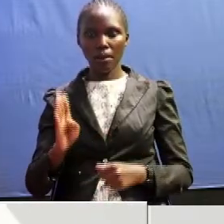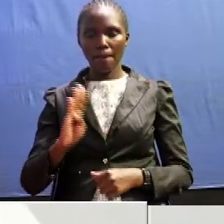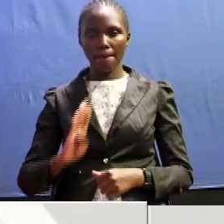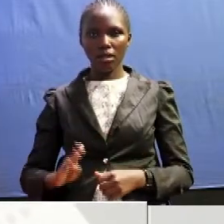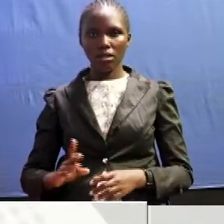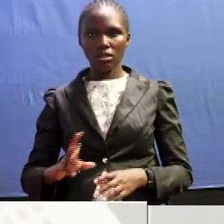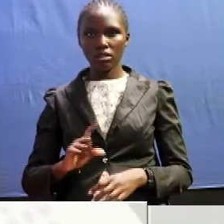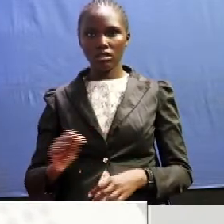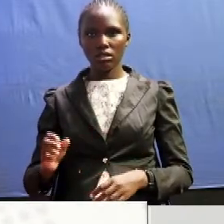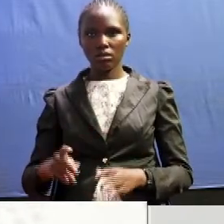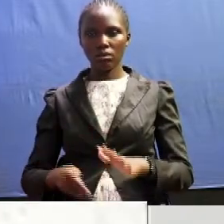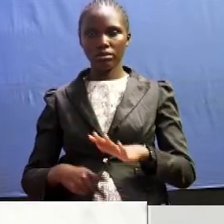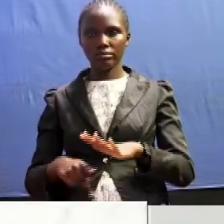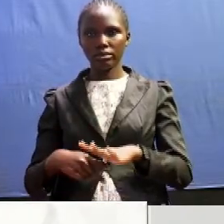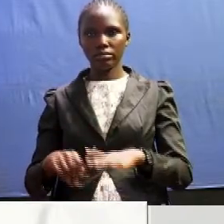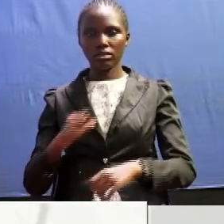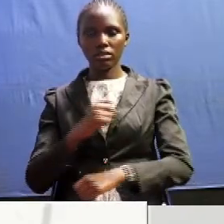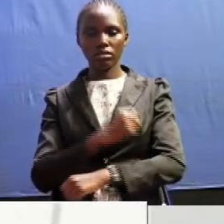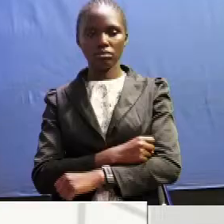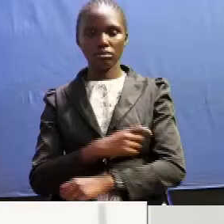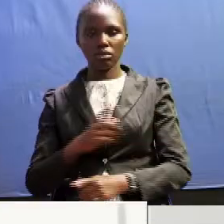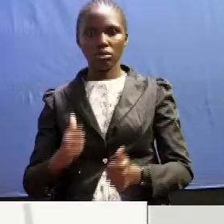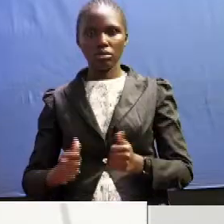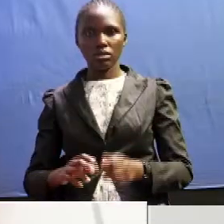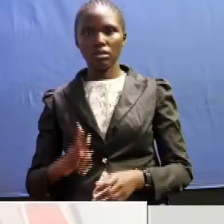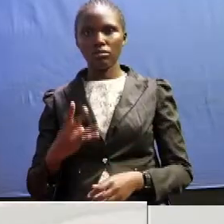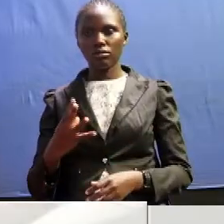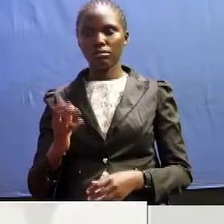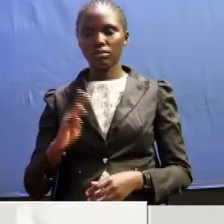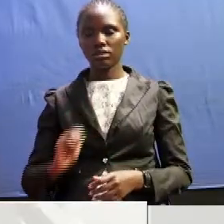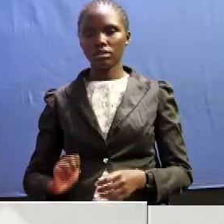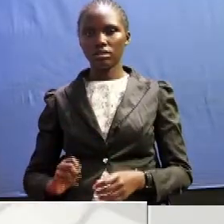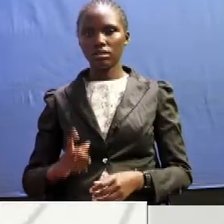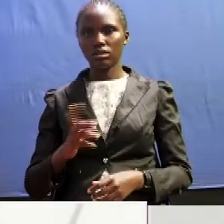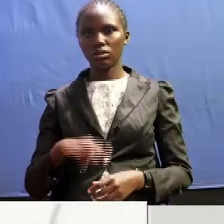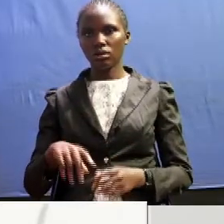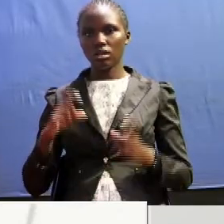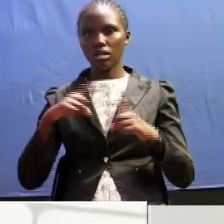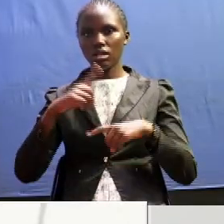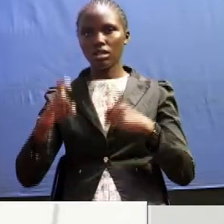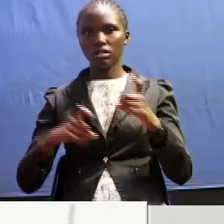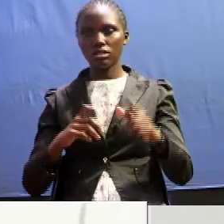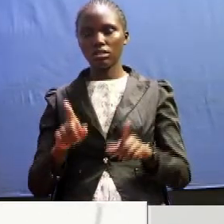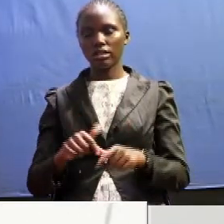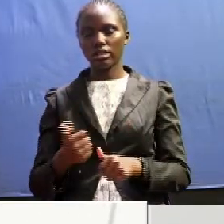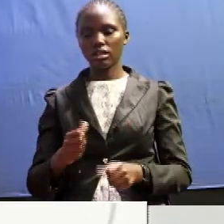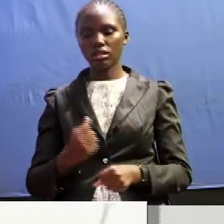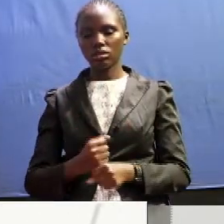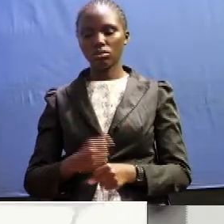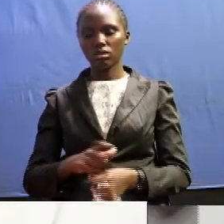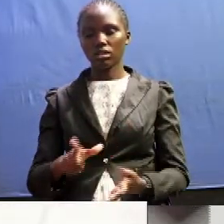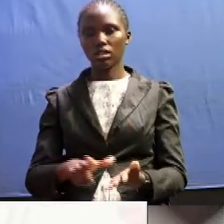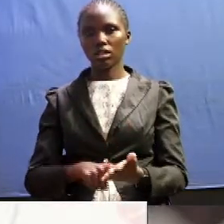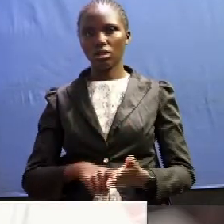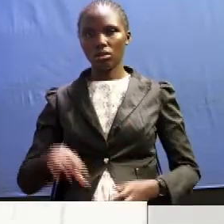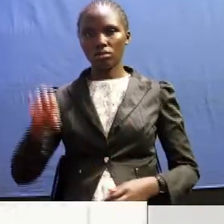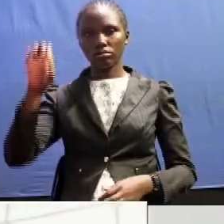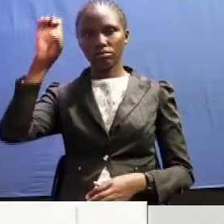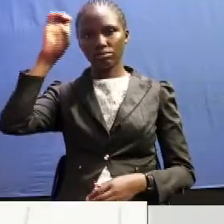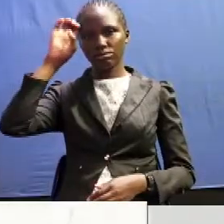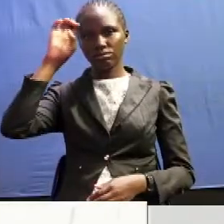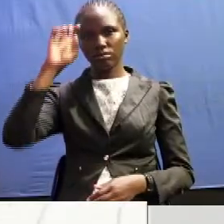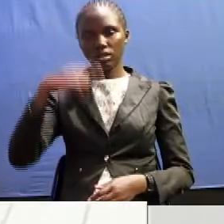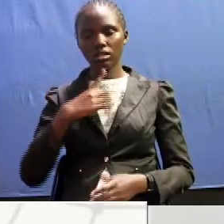education, 5.9 billion for examinations, and additional allocations to the Higher Education Loans Board, that is HELB.